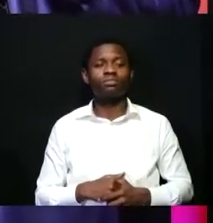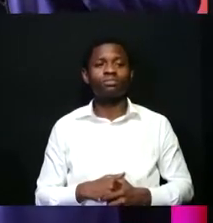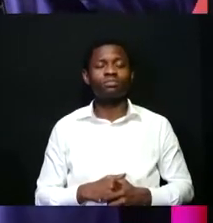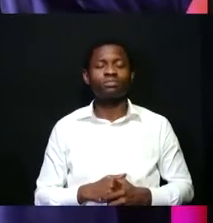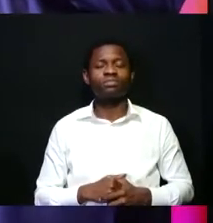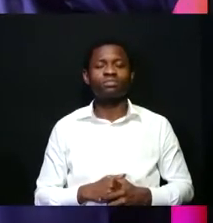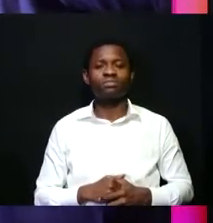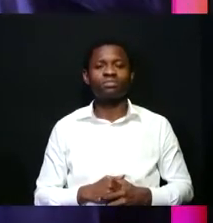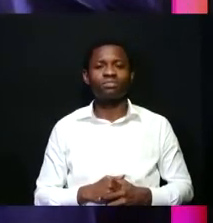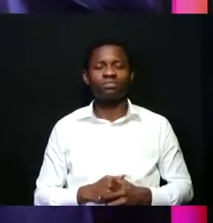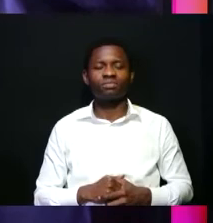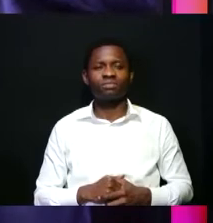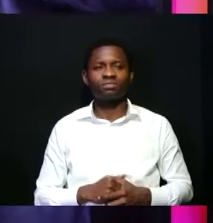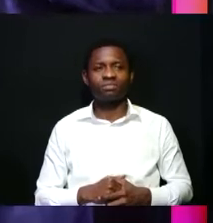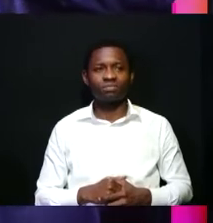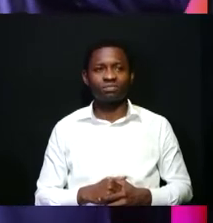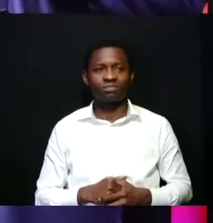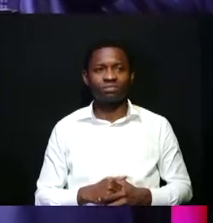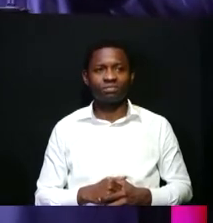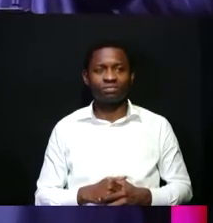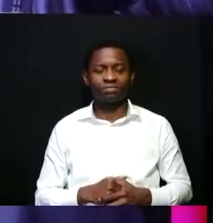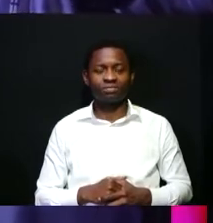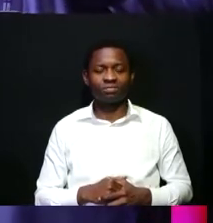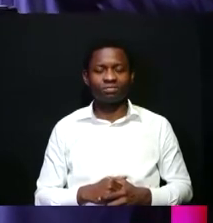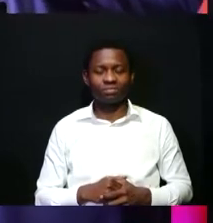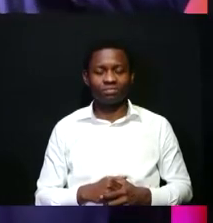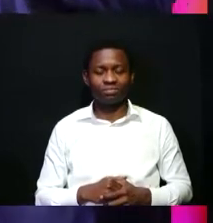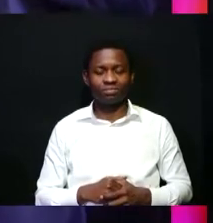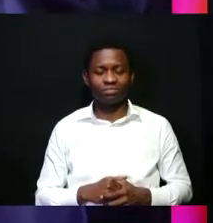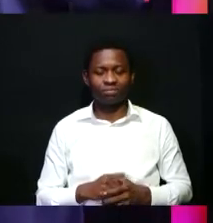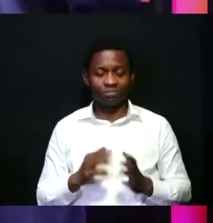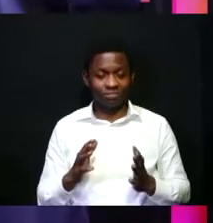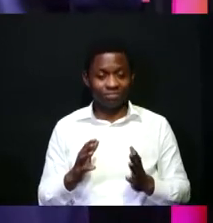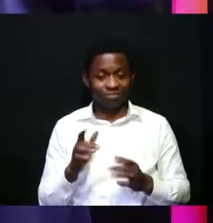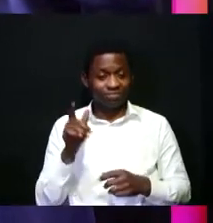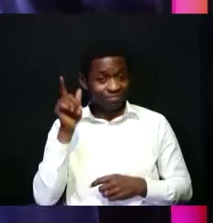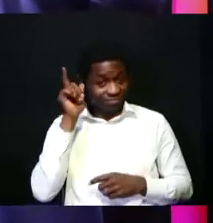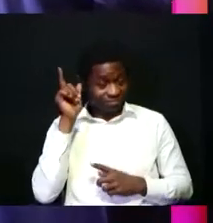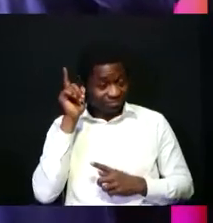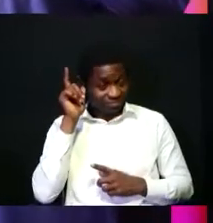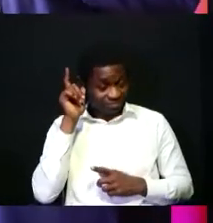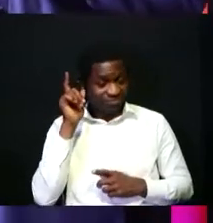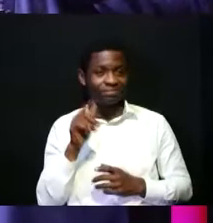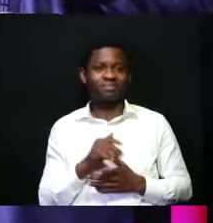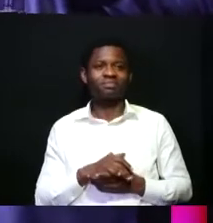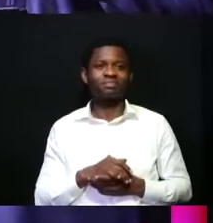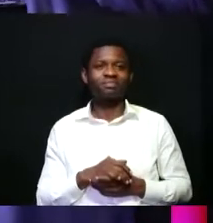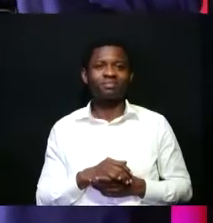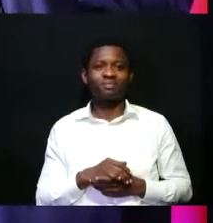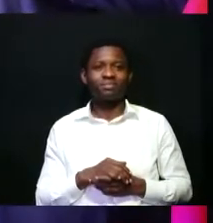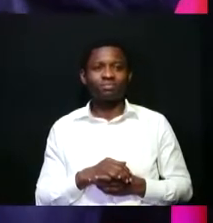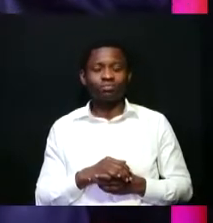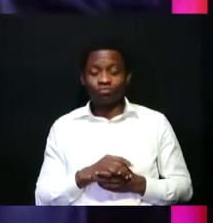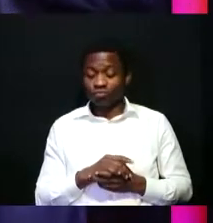woni won emedidi na won nom. Now pay attention to this. When